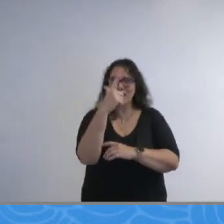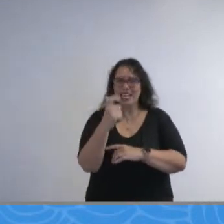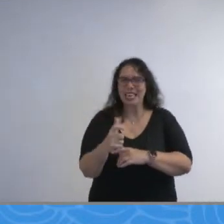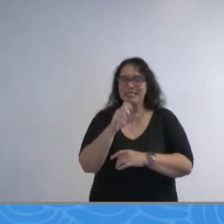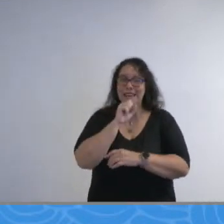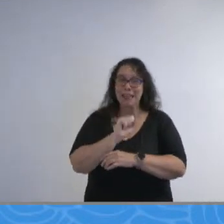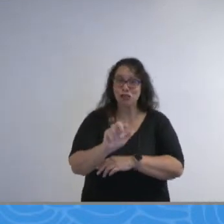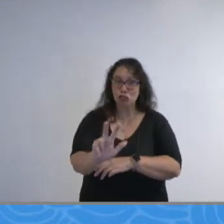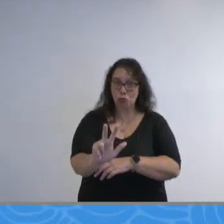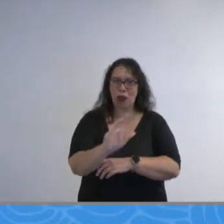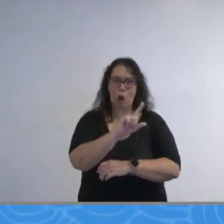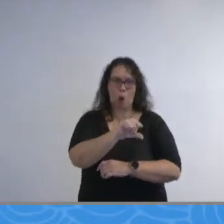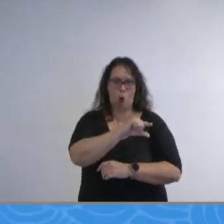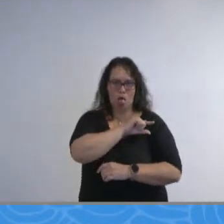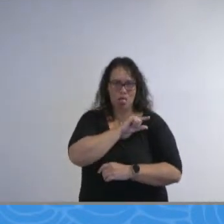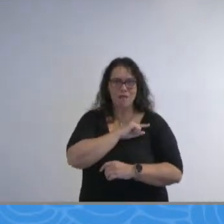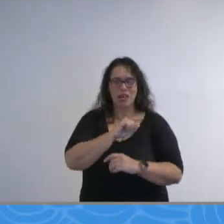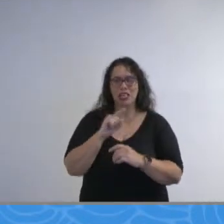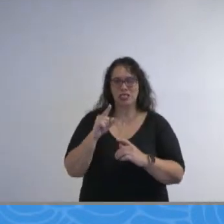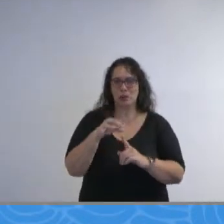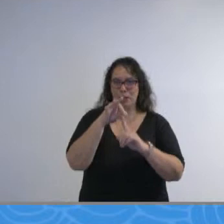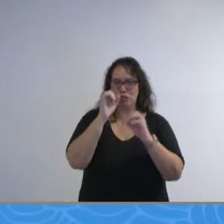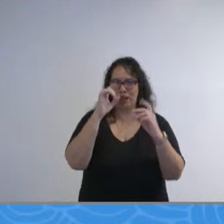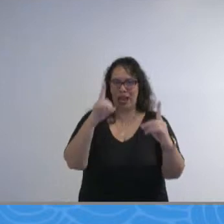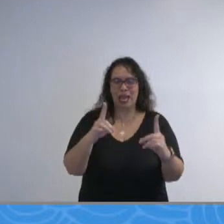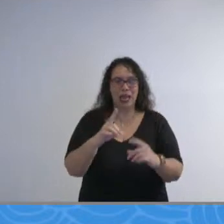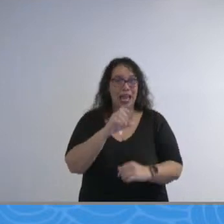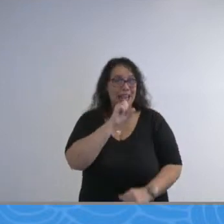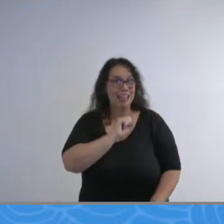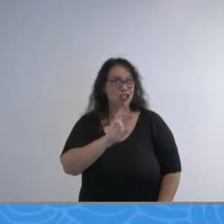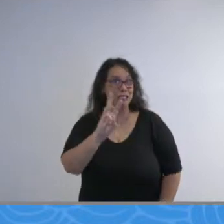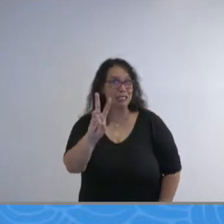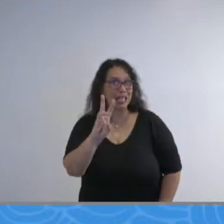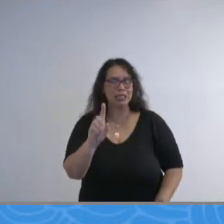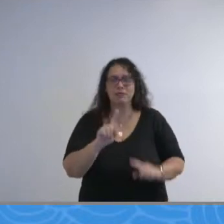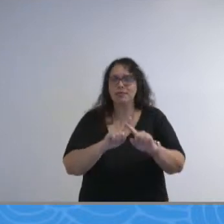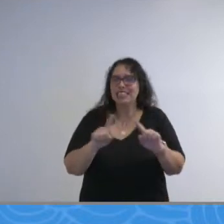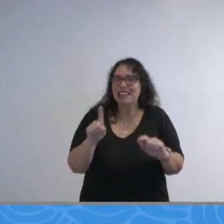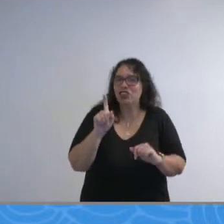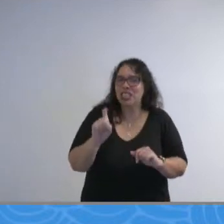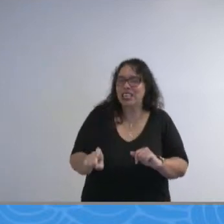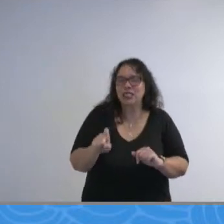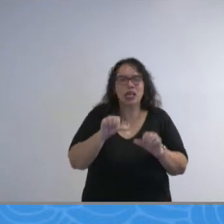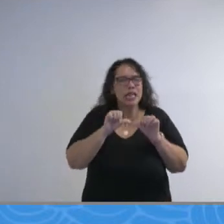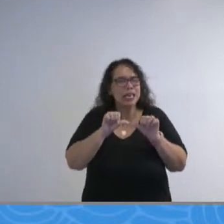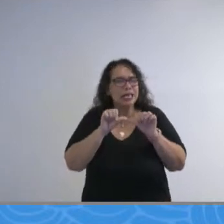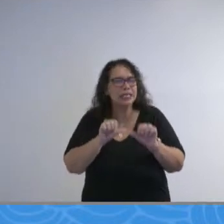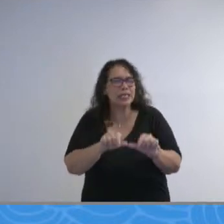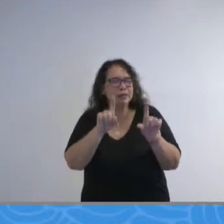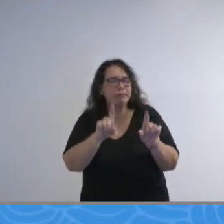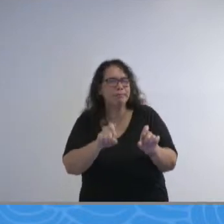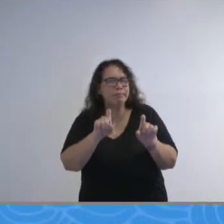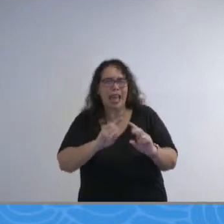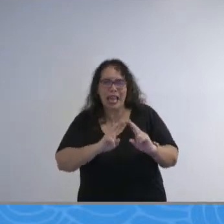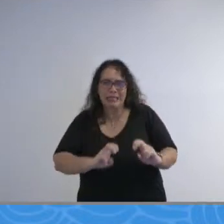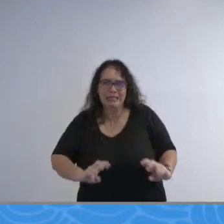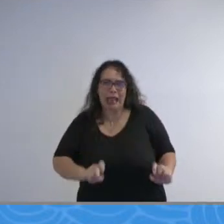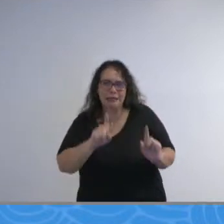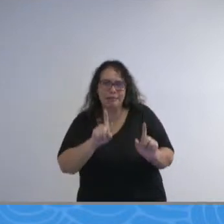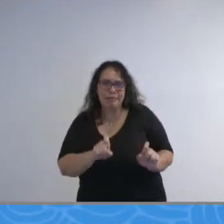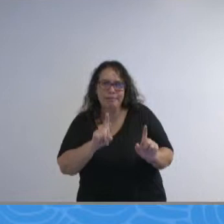at the age of 6 may possibly even have very different needs. So we need to continue to assess every 3 years at